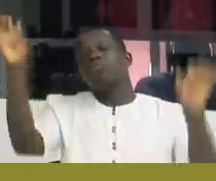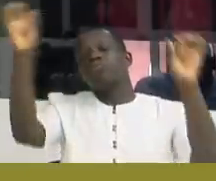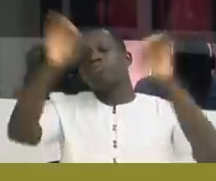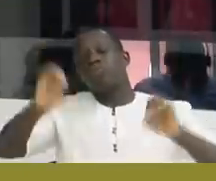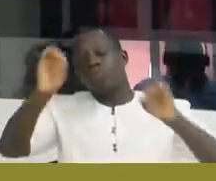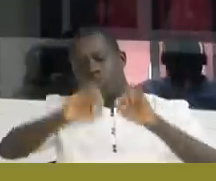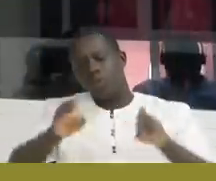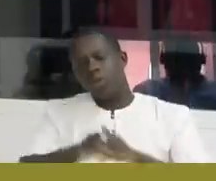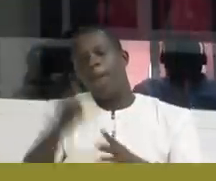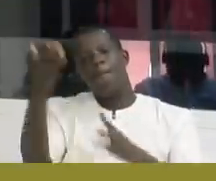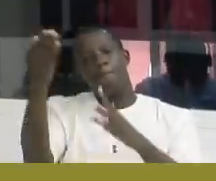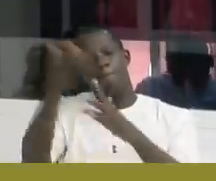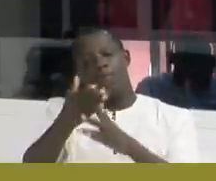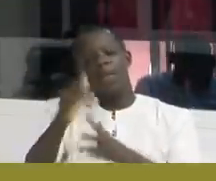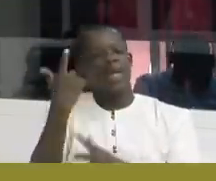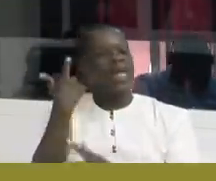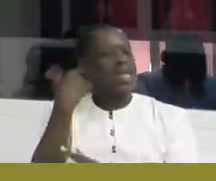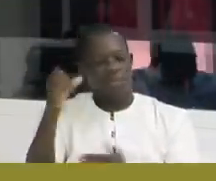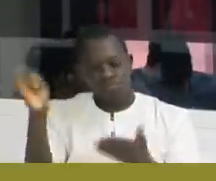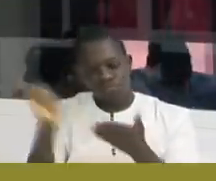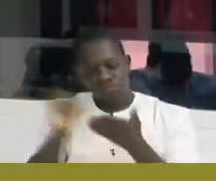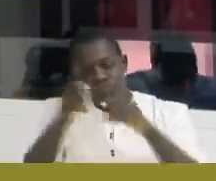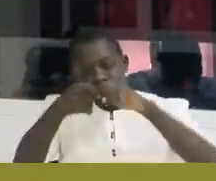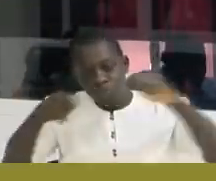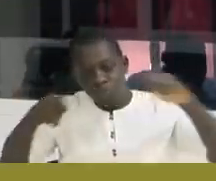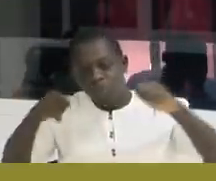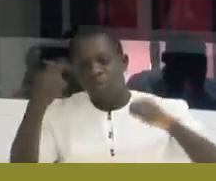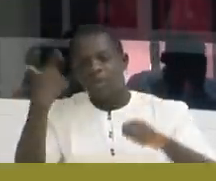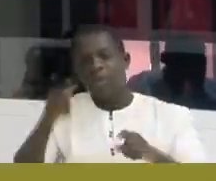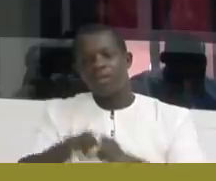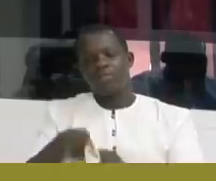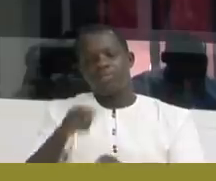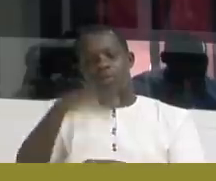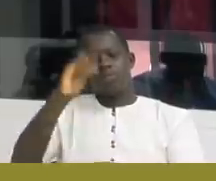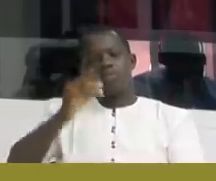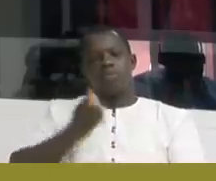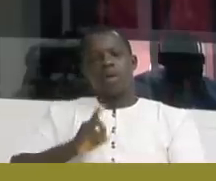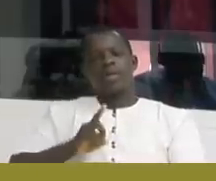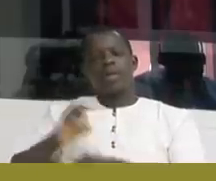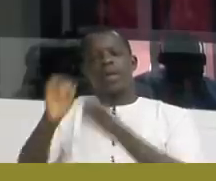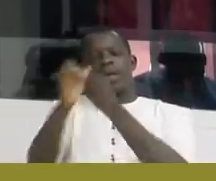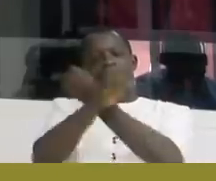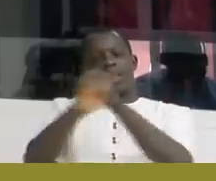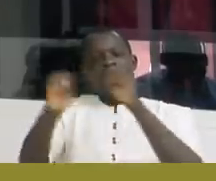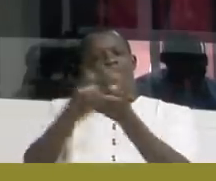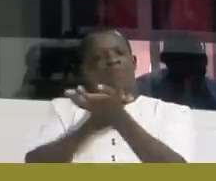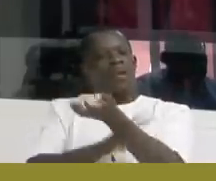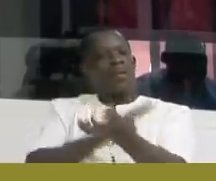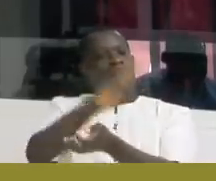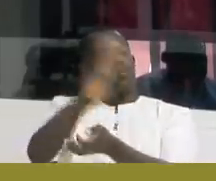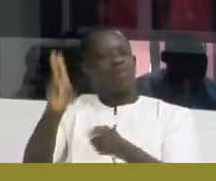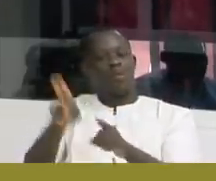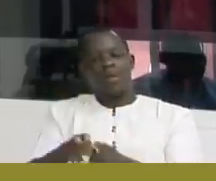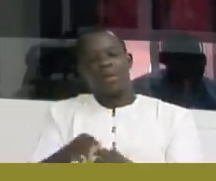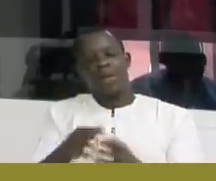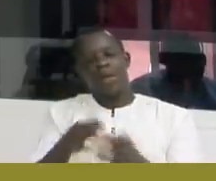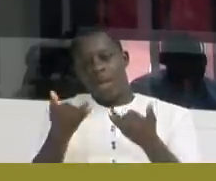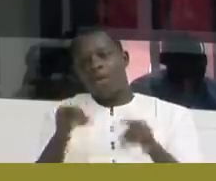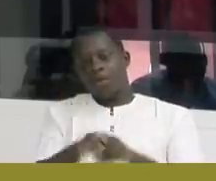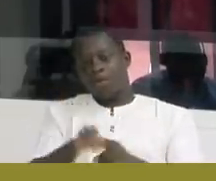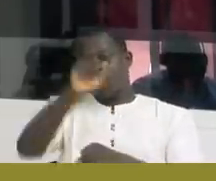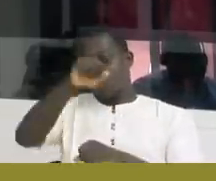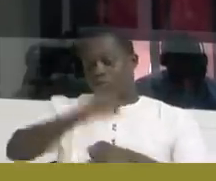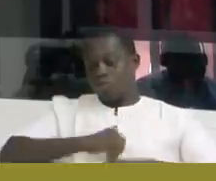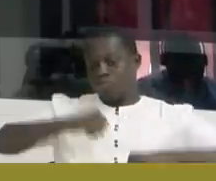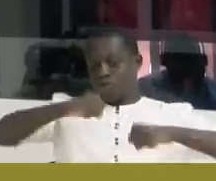without doing charity. What can I do? I couldn't save the poor ram. Your boss was doing cruelty to animals. Yes, exactly. You